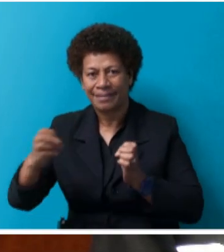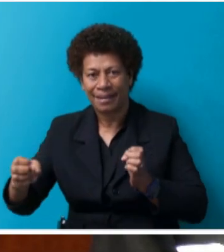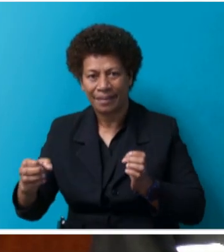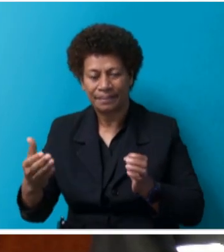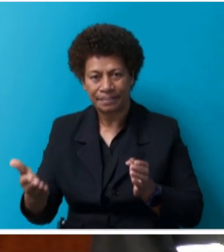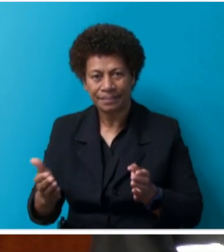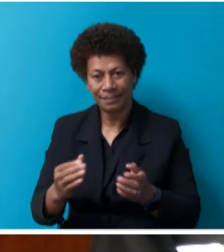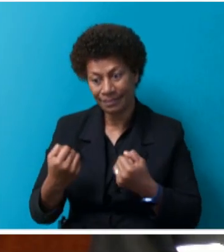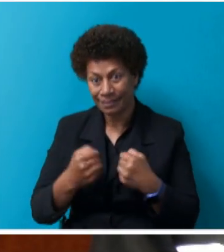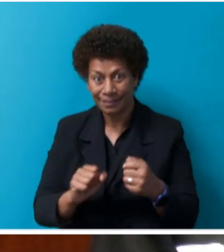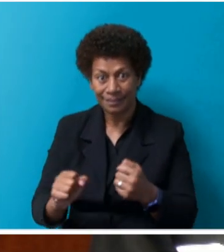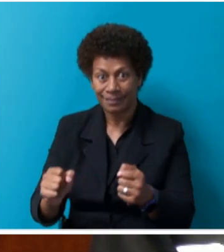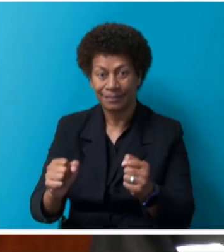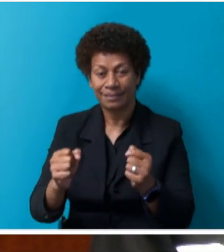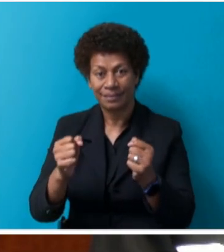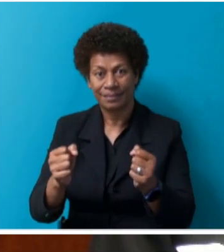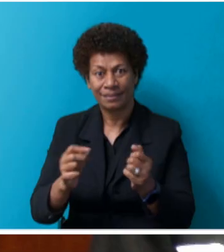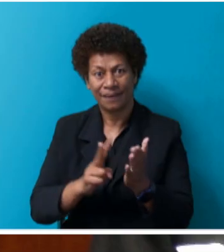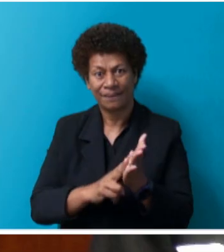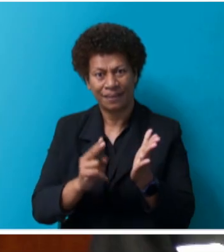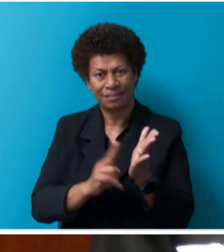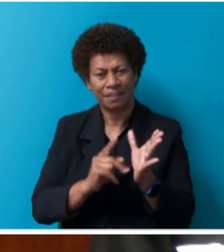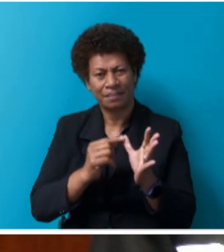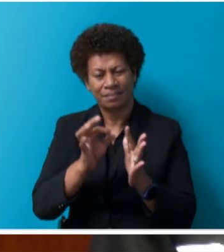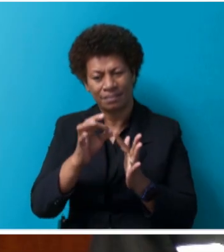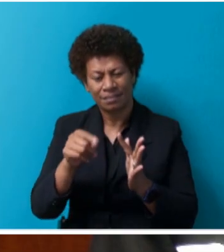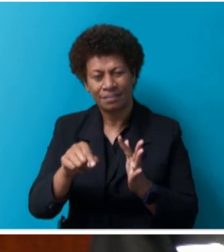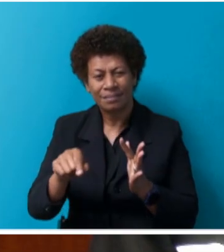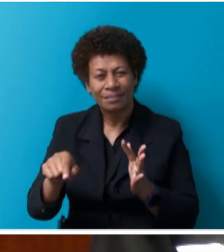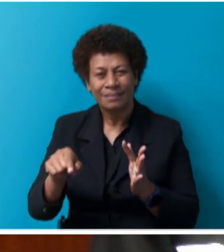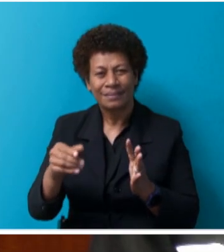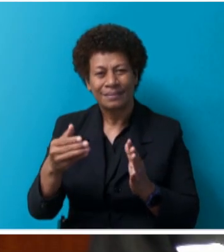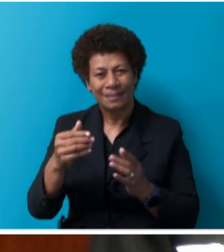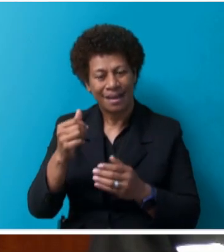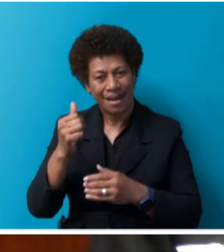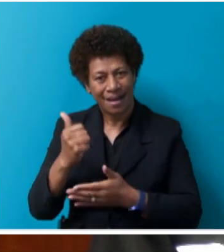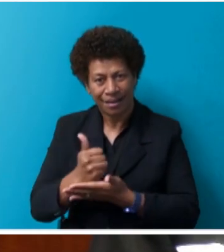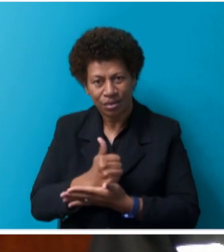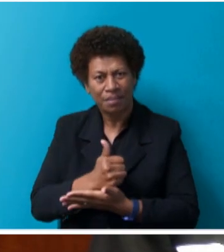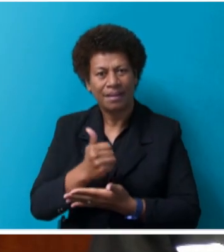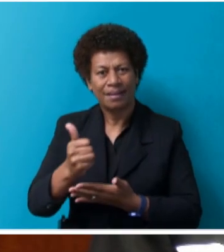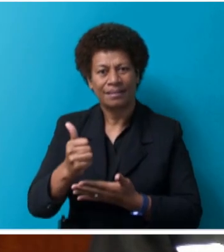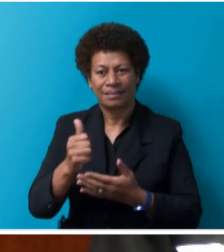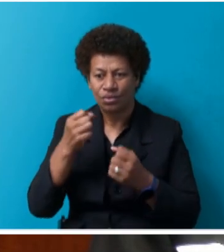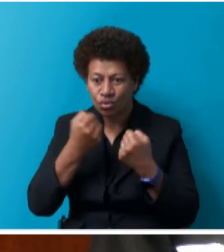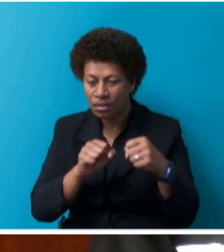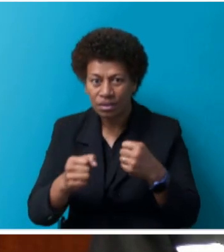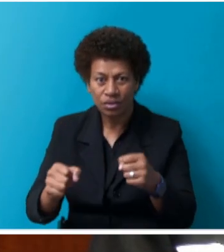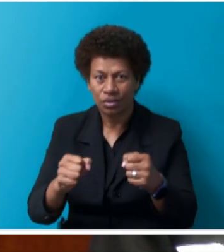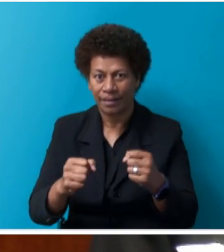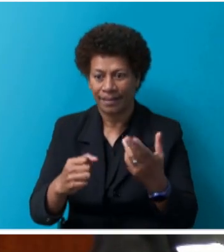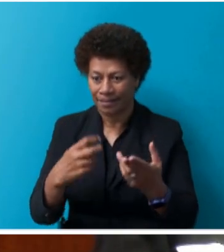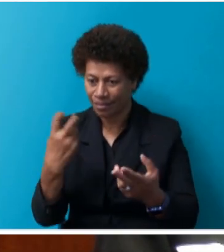of the WENAP is supported by a governance framework that ensures accountability, strategic oversight, and coordinated